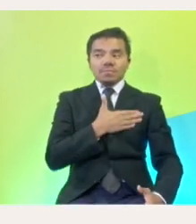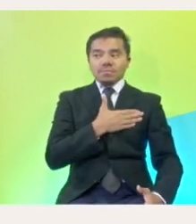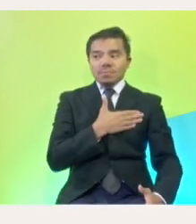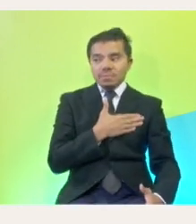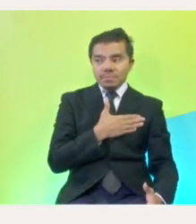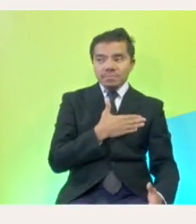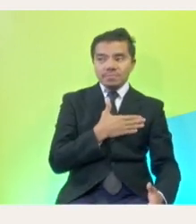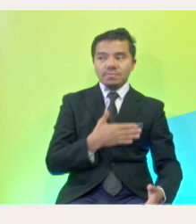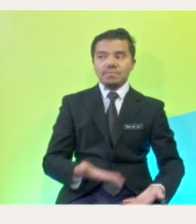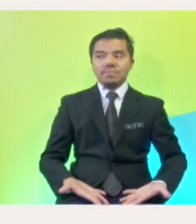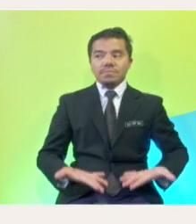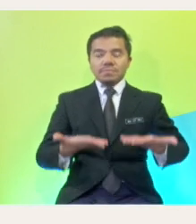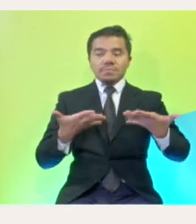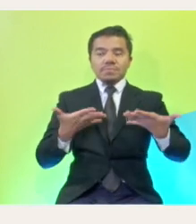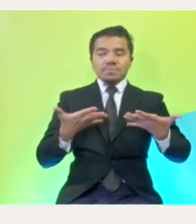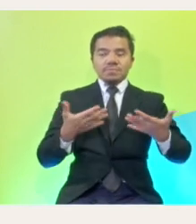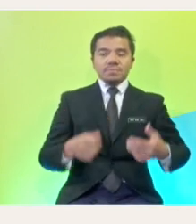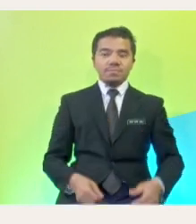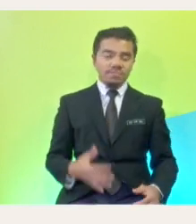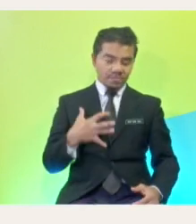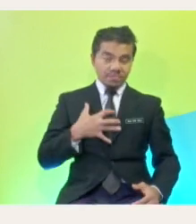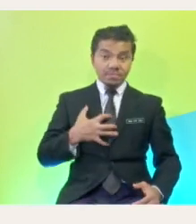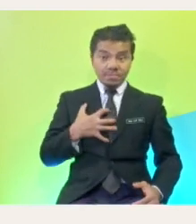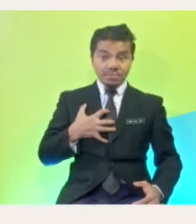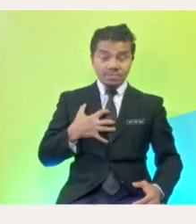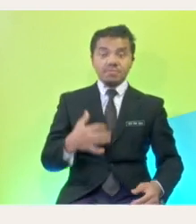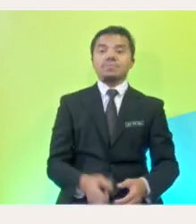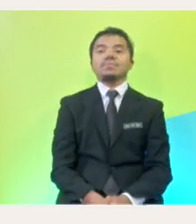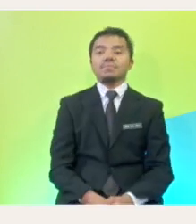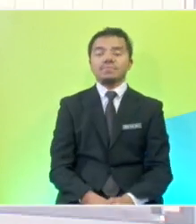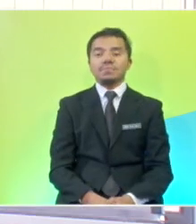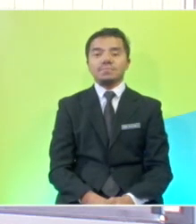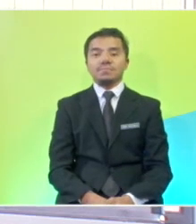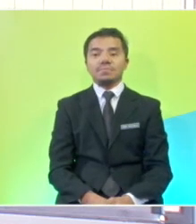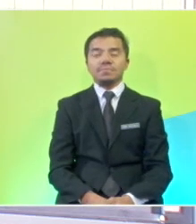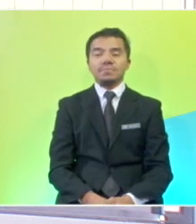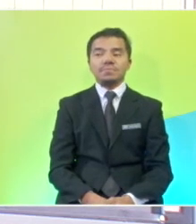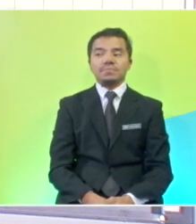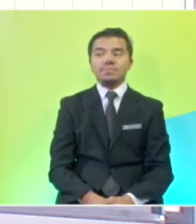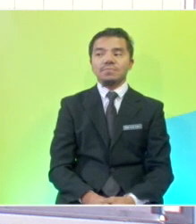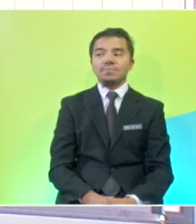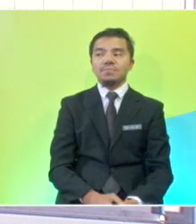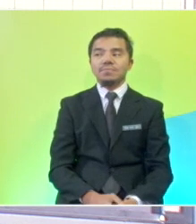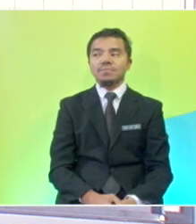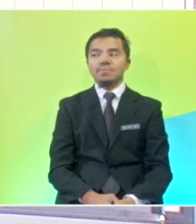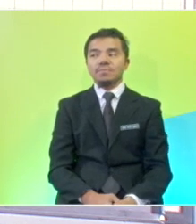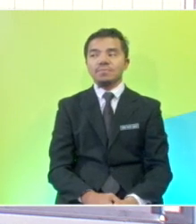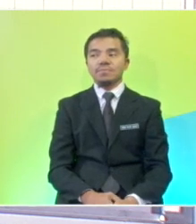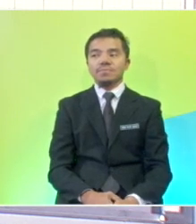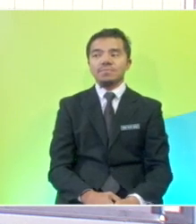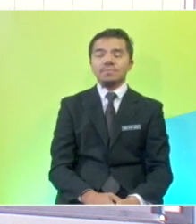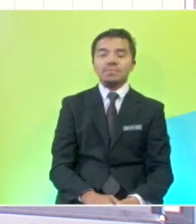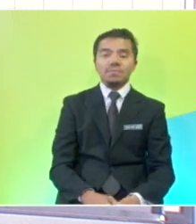breathing, digestion. Okay, when you talk about this, better I just clarify this. Yeah. Voluntary means that something can control.